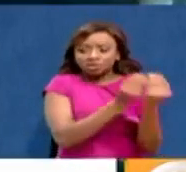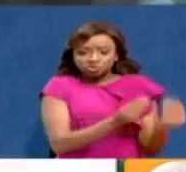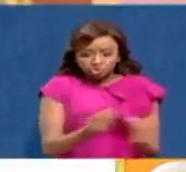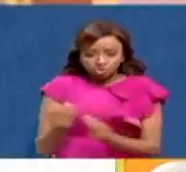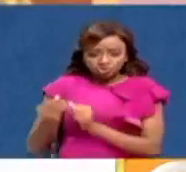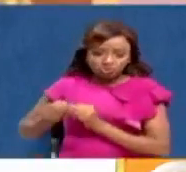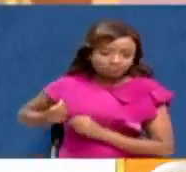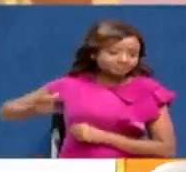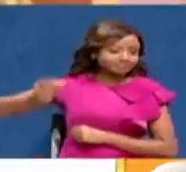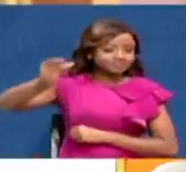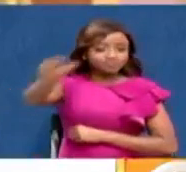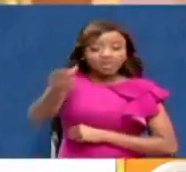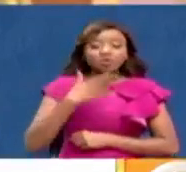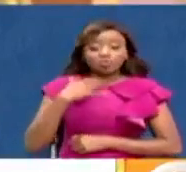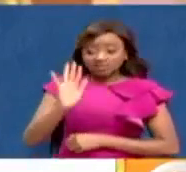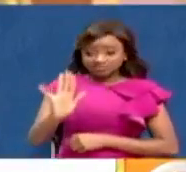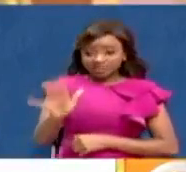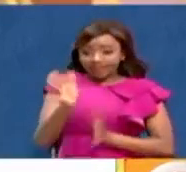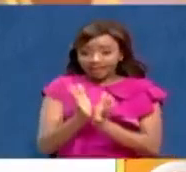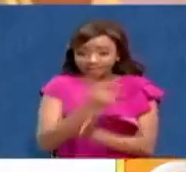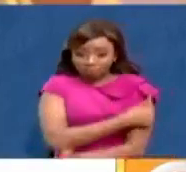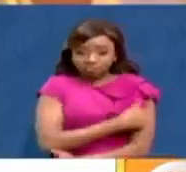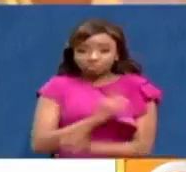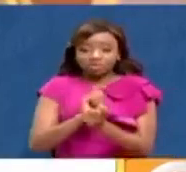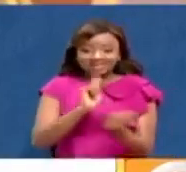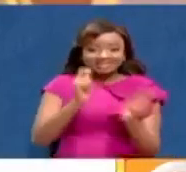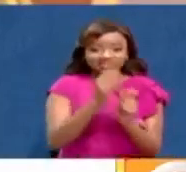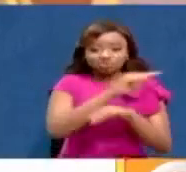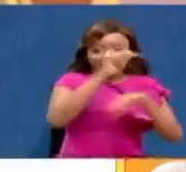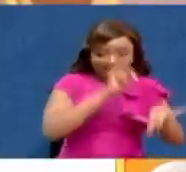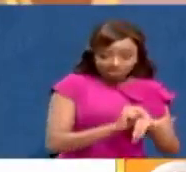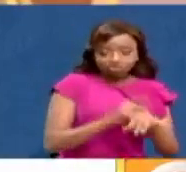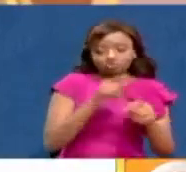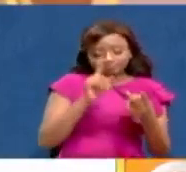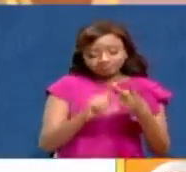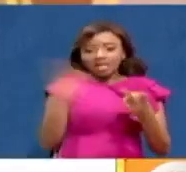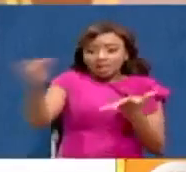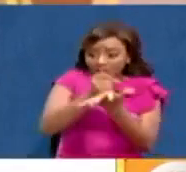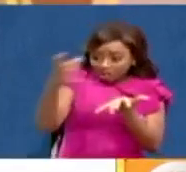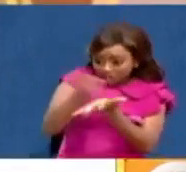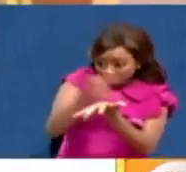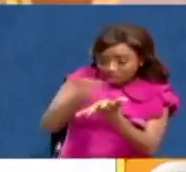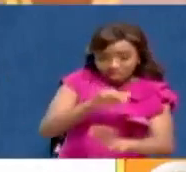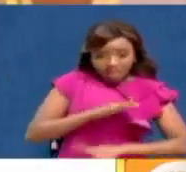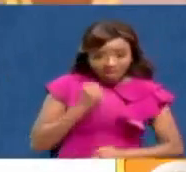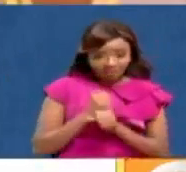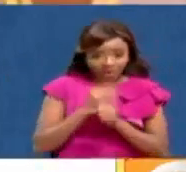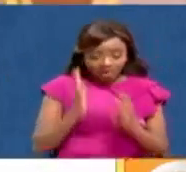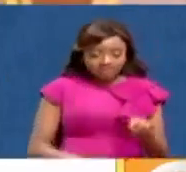maternal hospital. Nationalizing Pumwani Maternity Hospital should be one of the moves. Employing enough staff for that